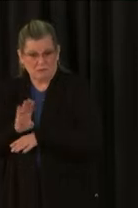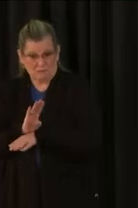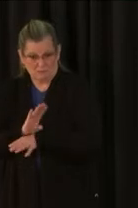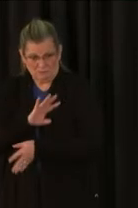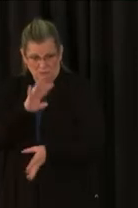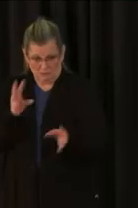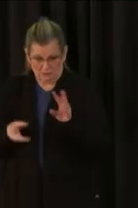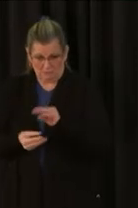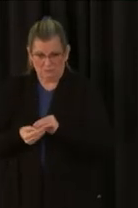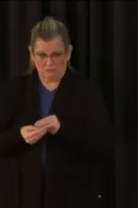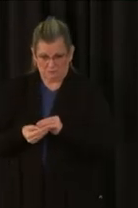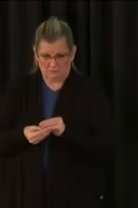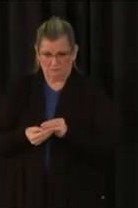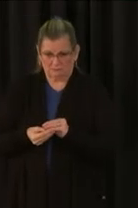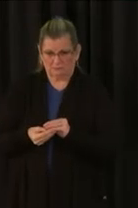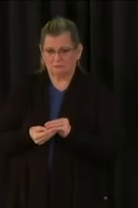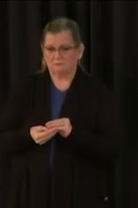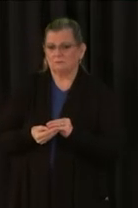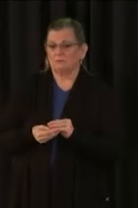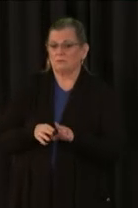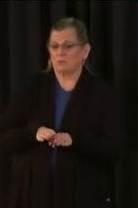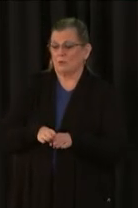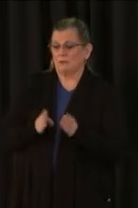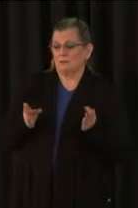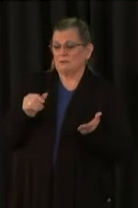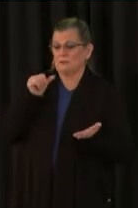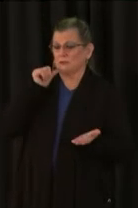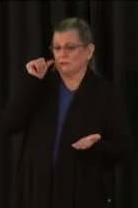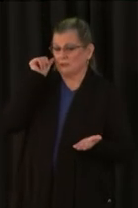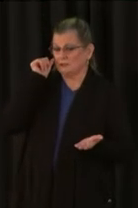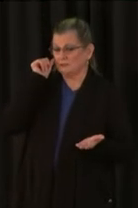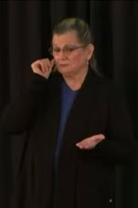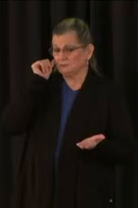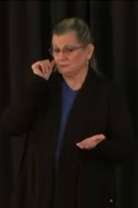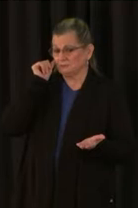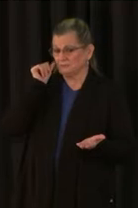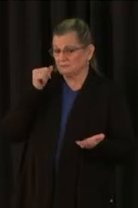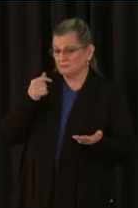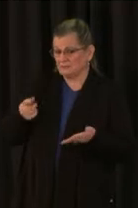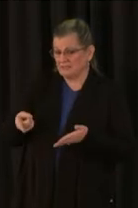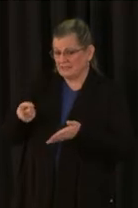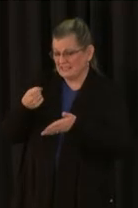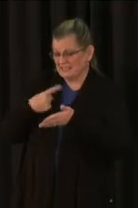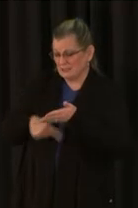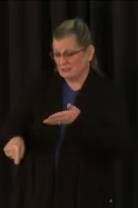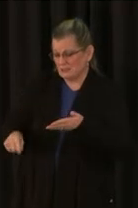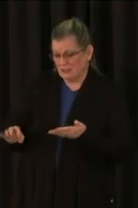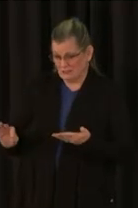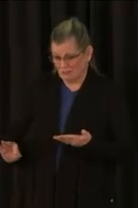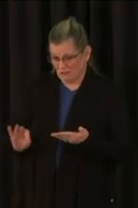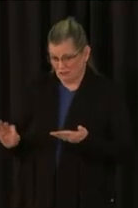on the 22nd, which is next Friday, by 5 p.m. Eastern Standard Time. Okay.